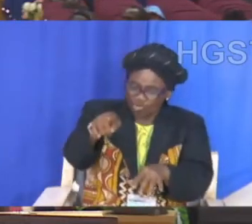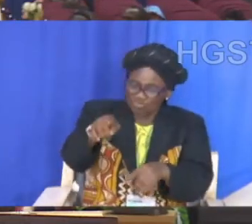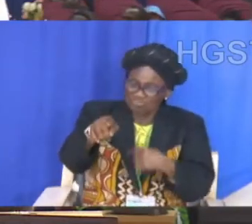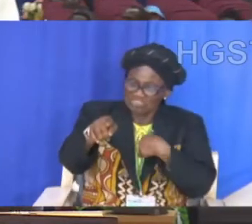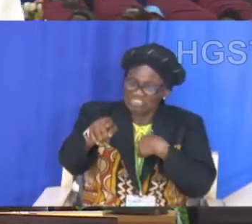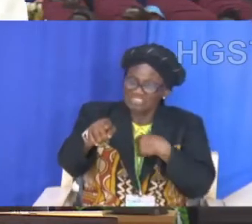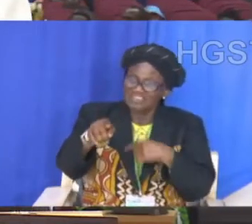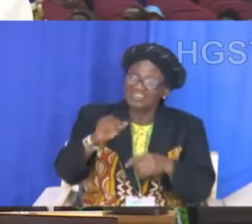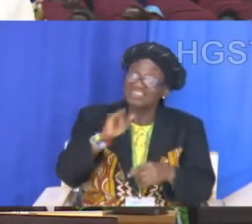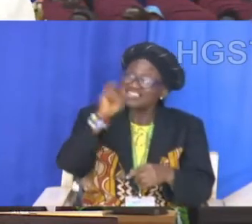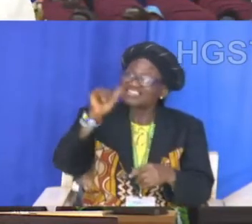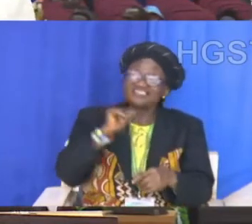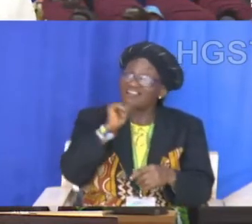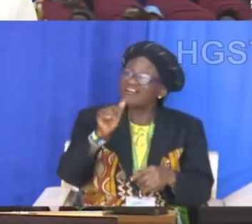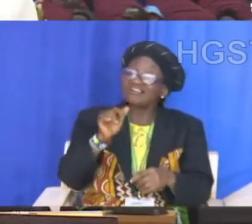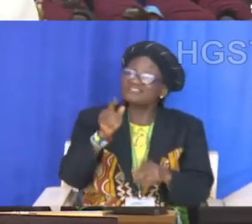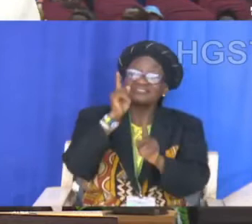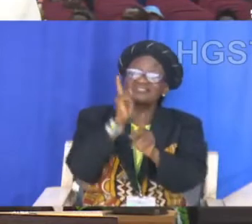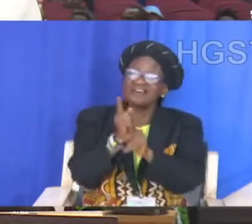it's not just touching God,